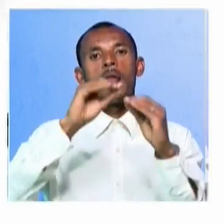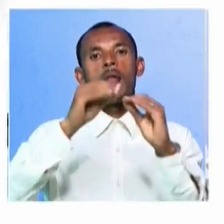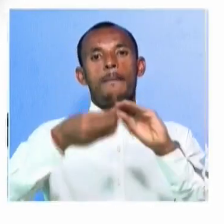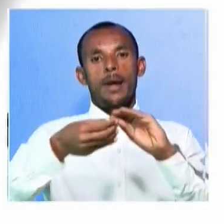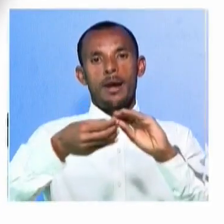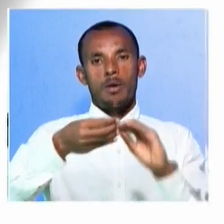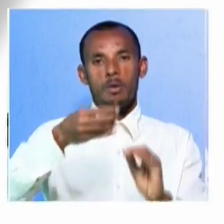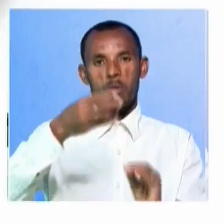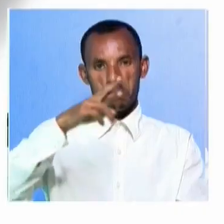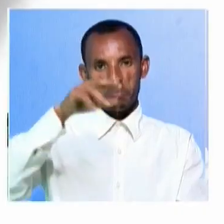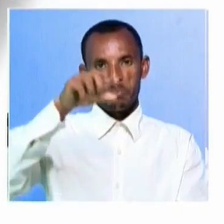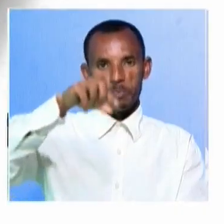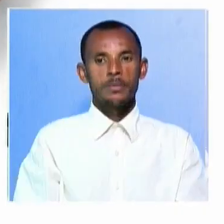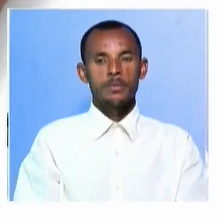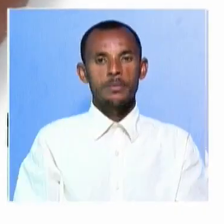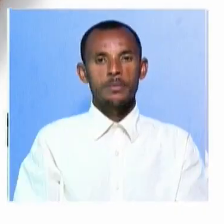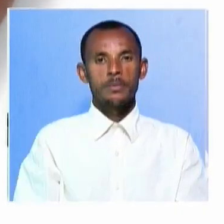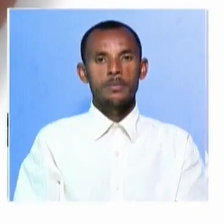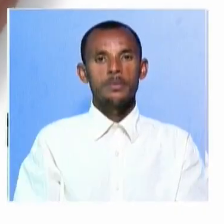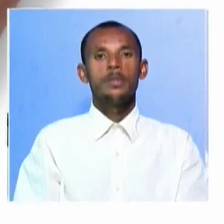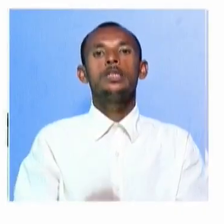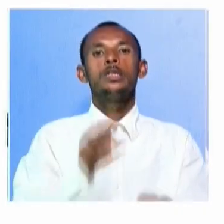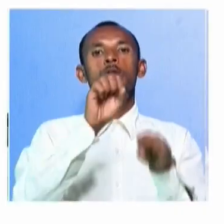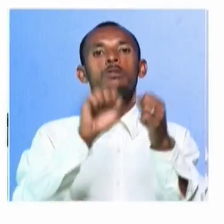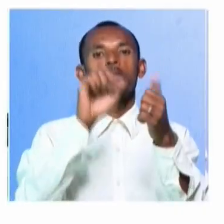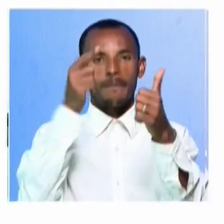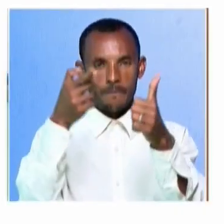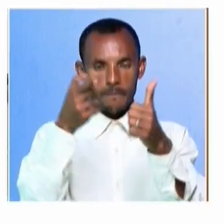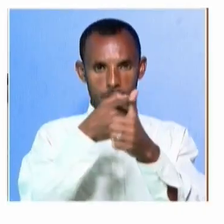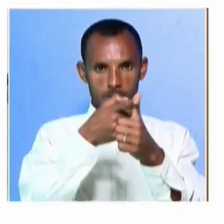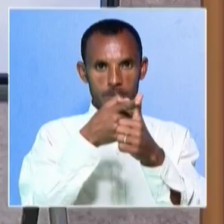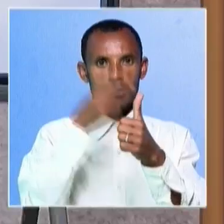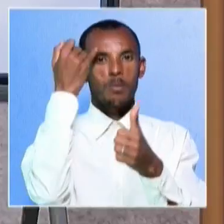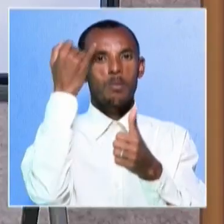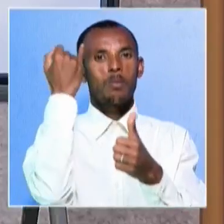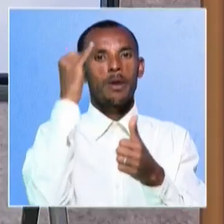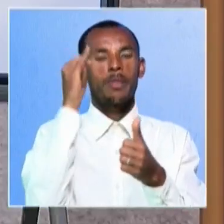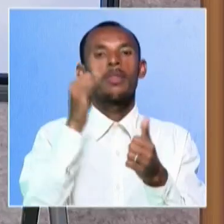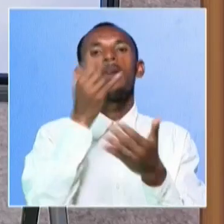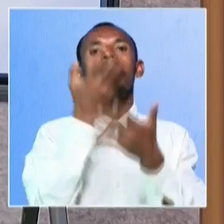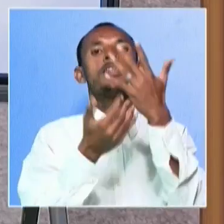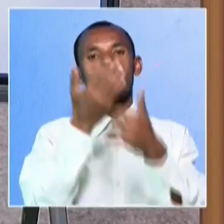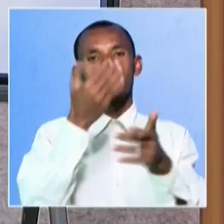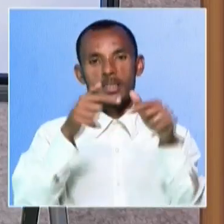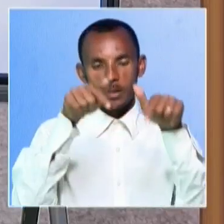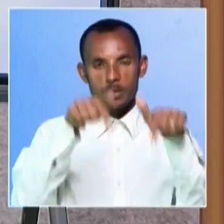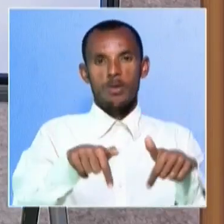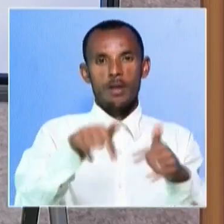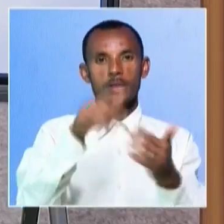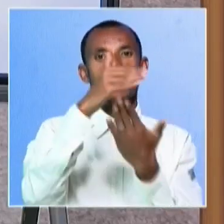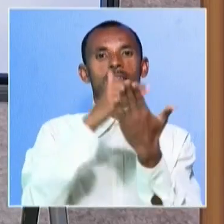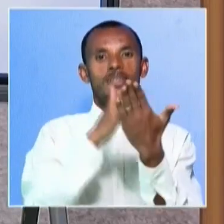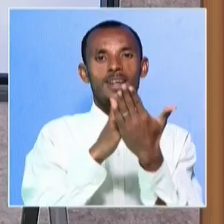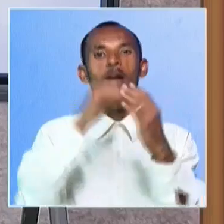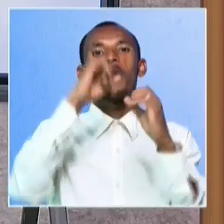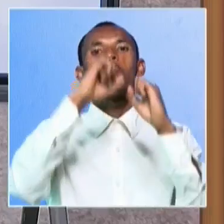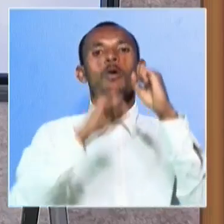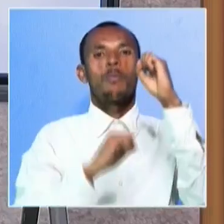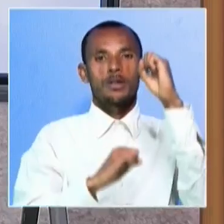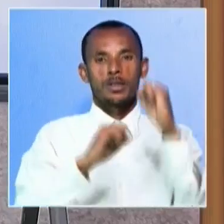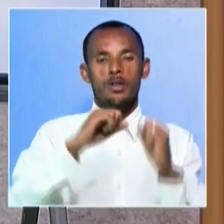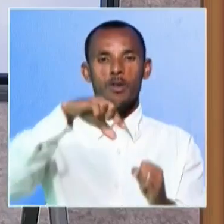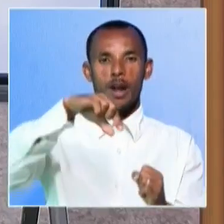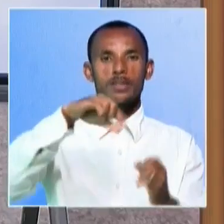rational number, okay? So the first point of discussion for today's lesson is about comparison of